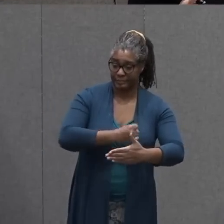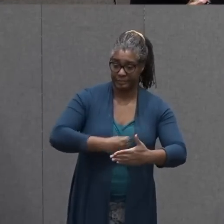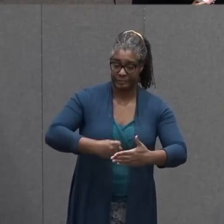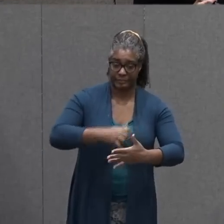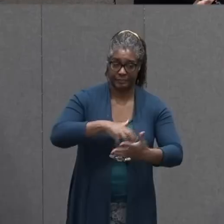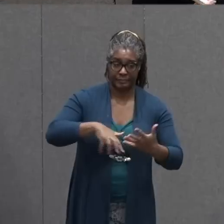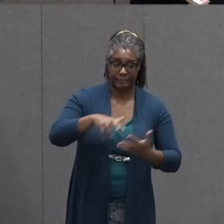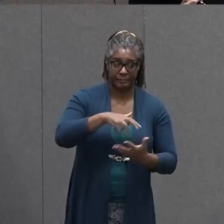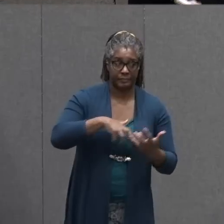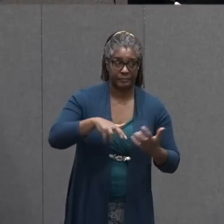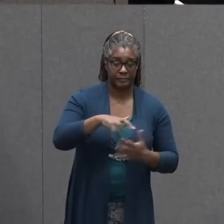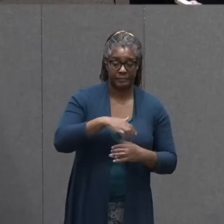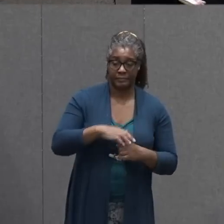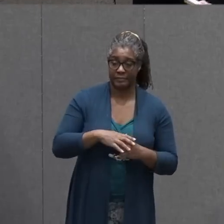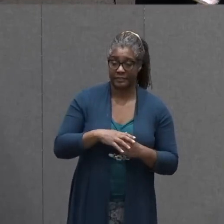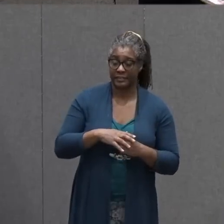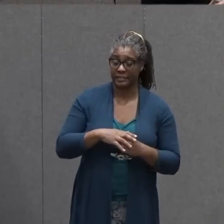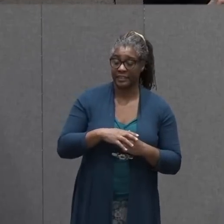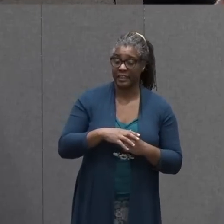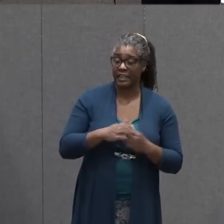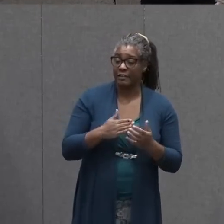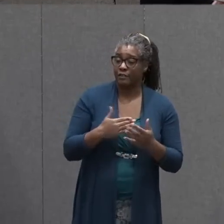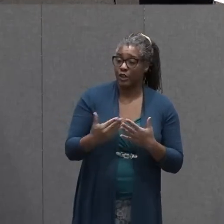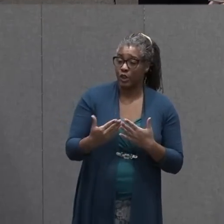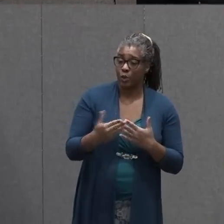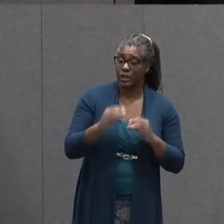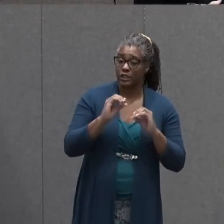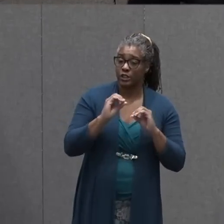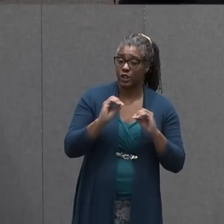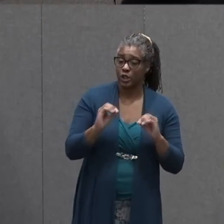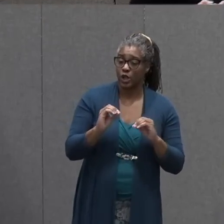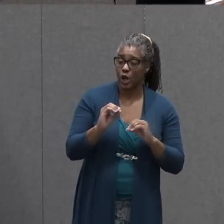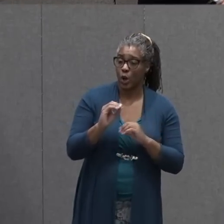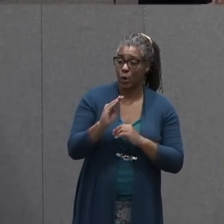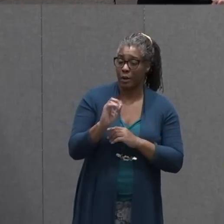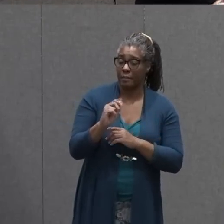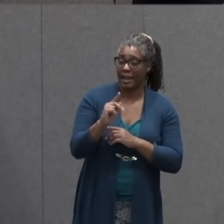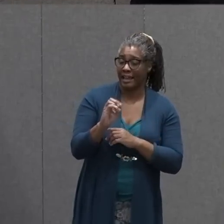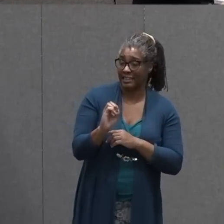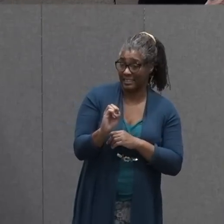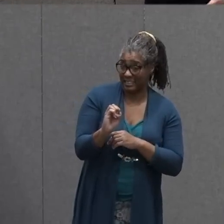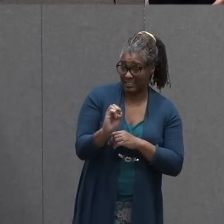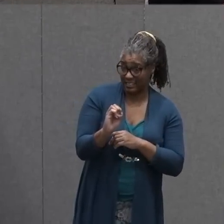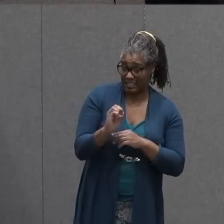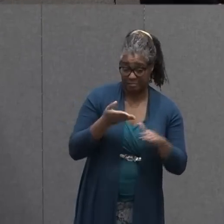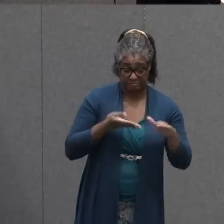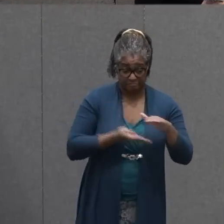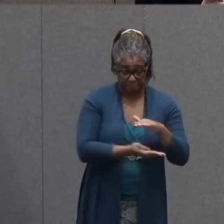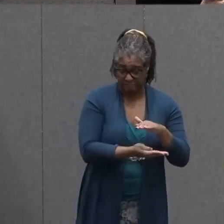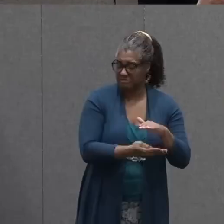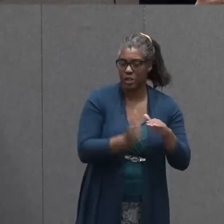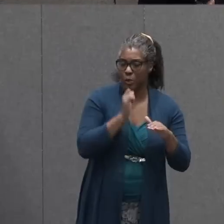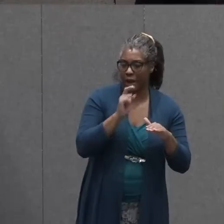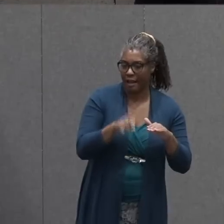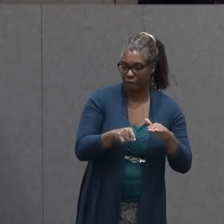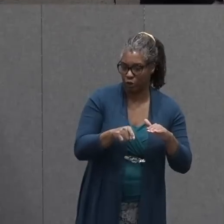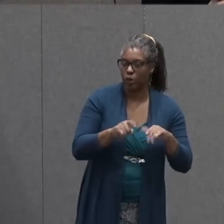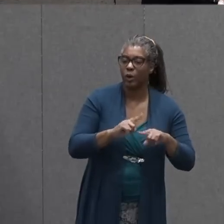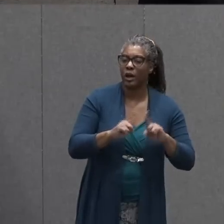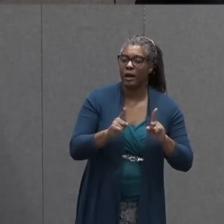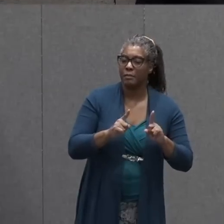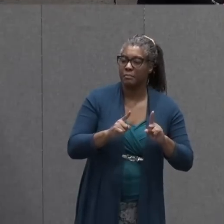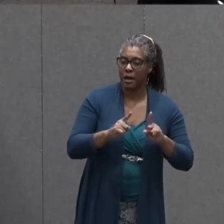though these are no-bake, the recipe does call to bring this to a boil. So friends, if you are putting this on the stove, make sure you